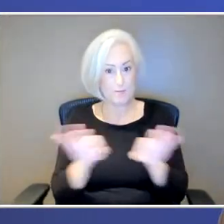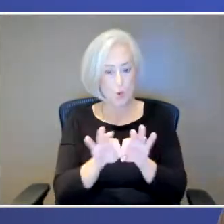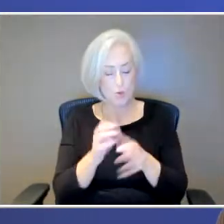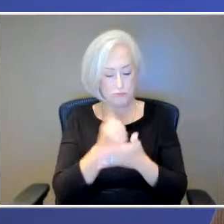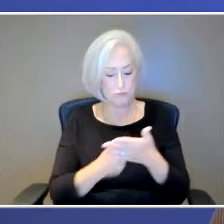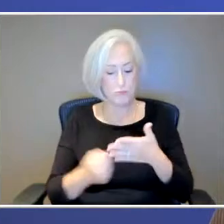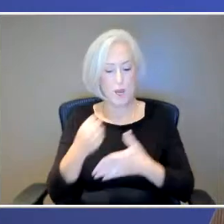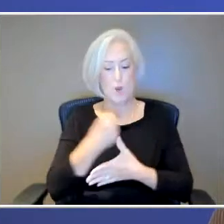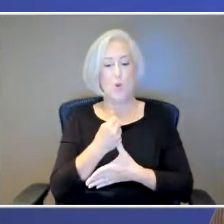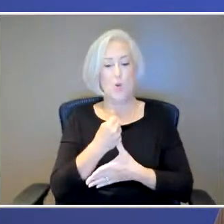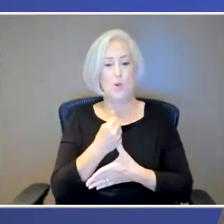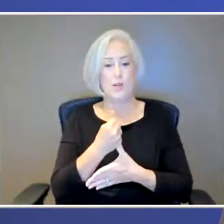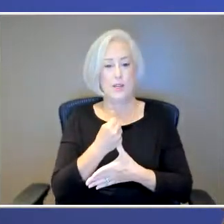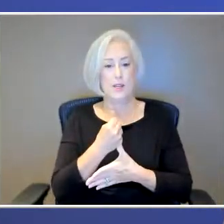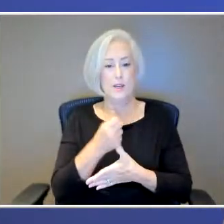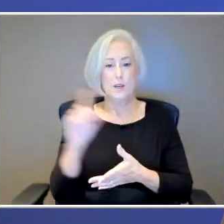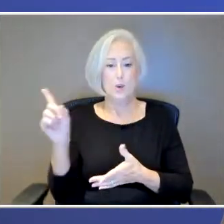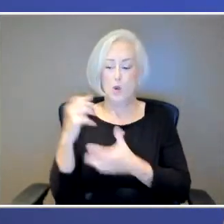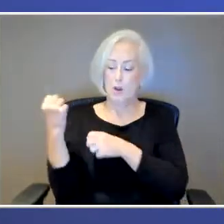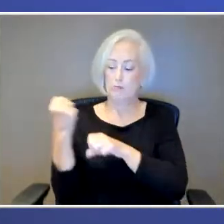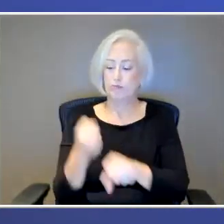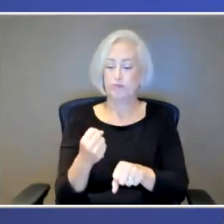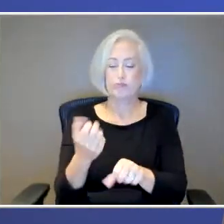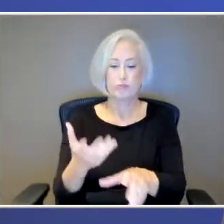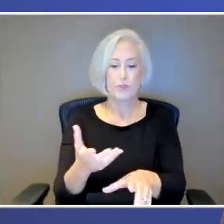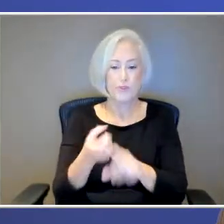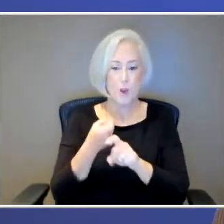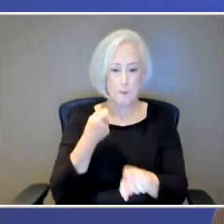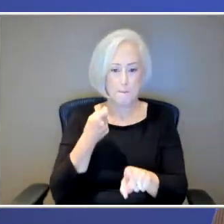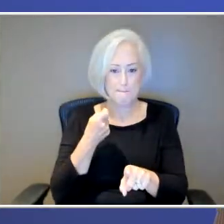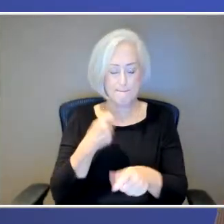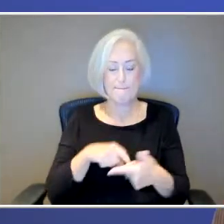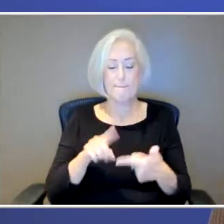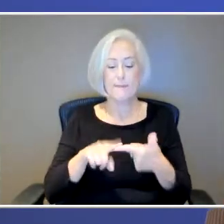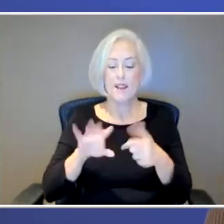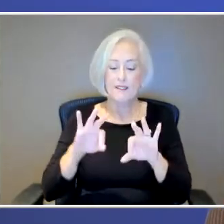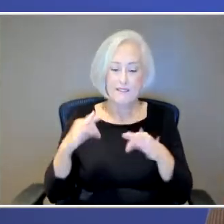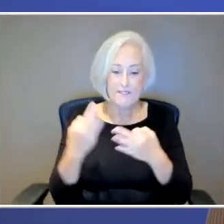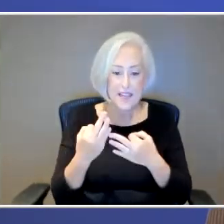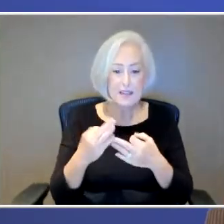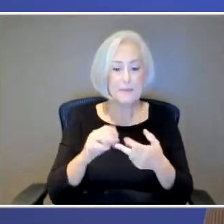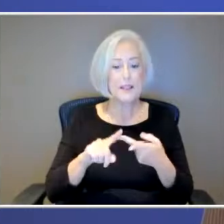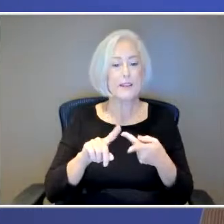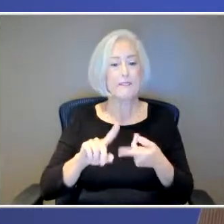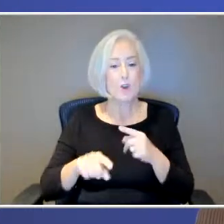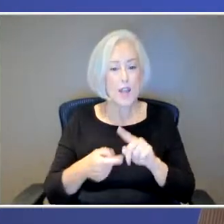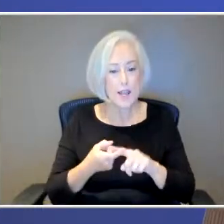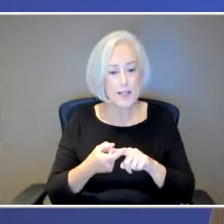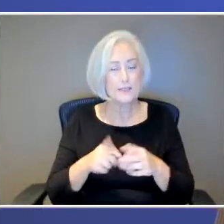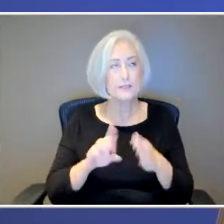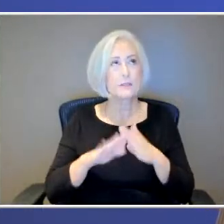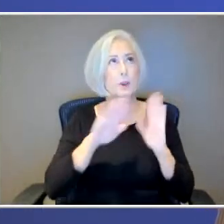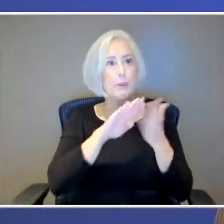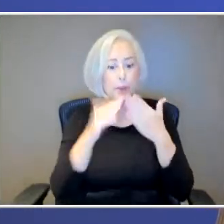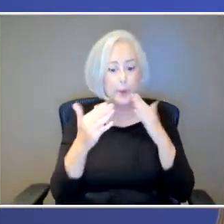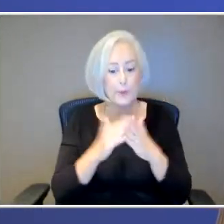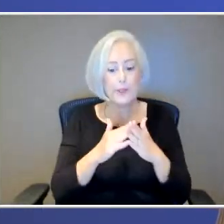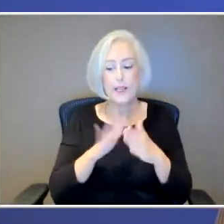draw our strength from, but our family, the friends, her community, who she works